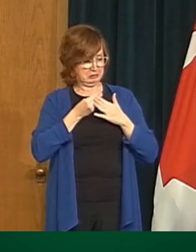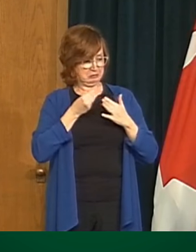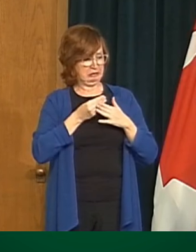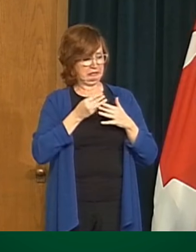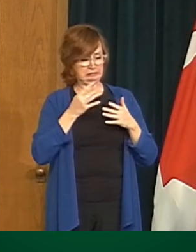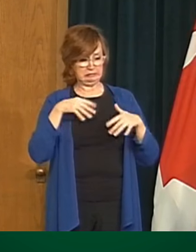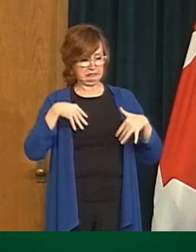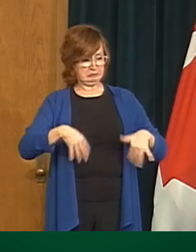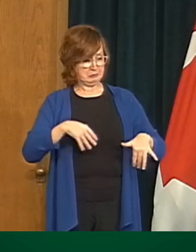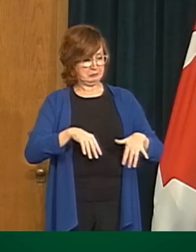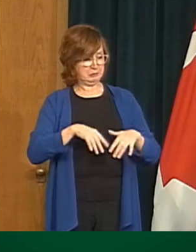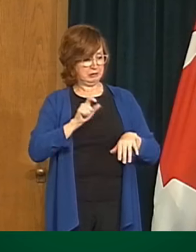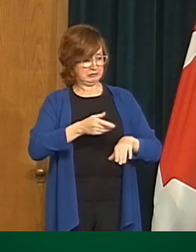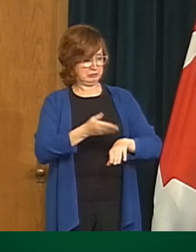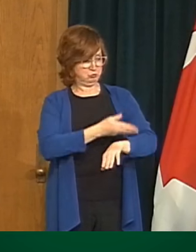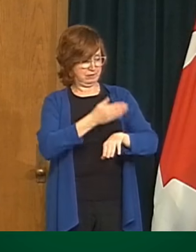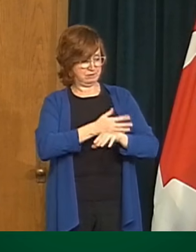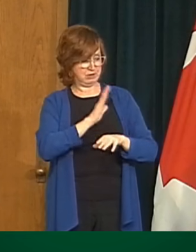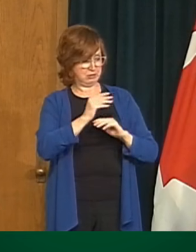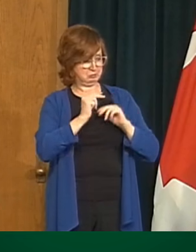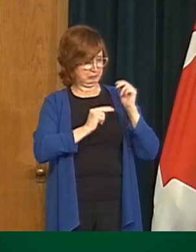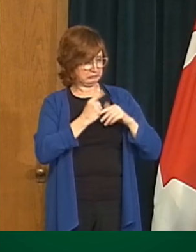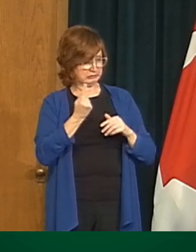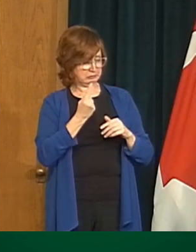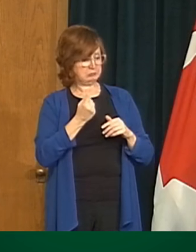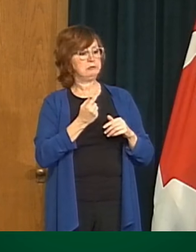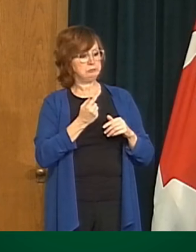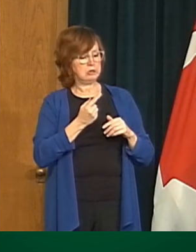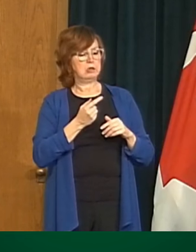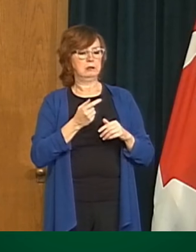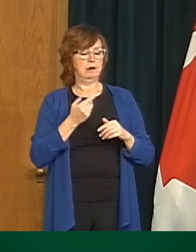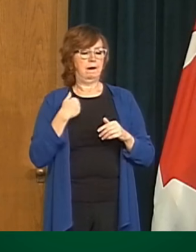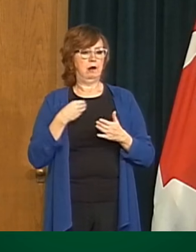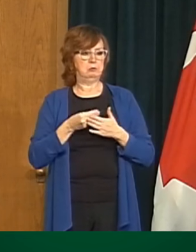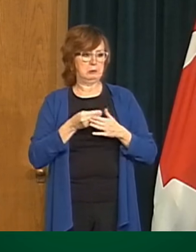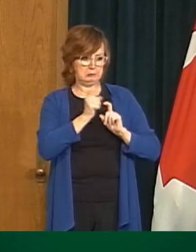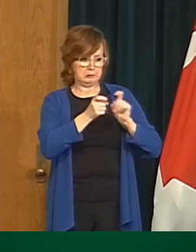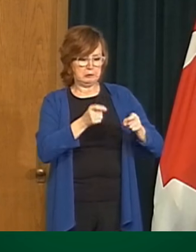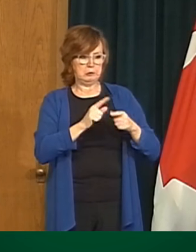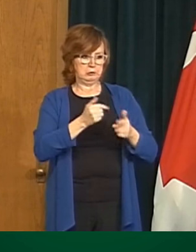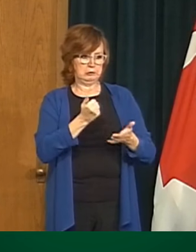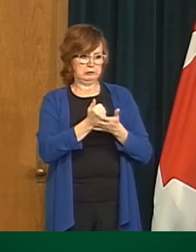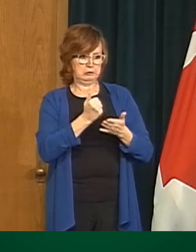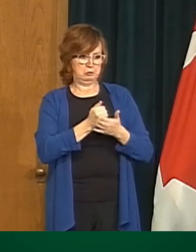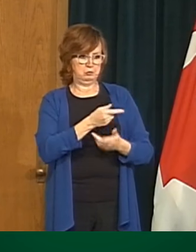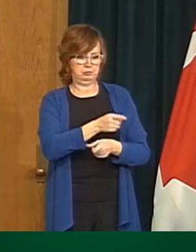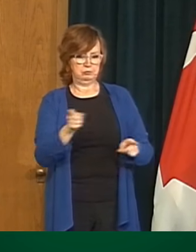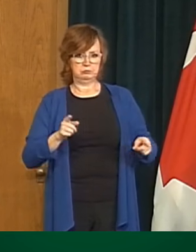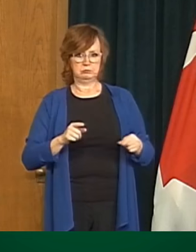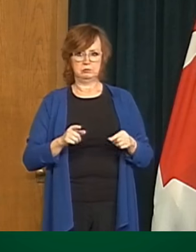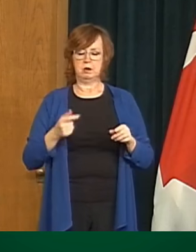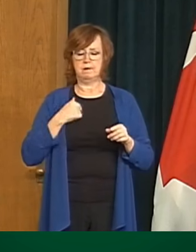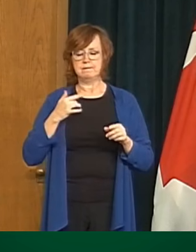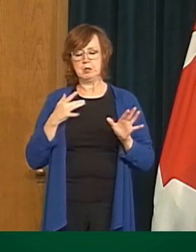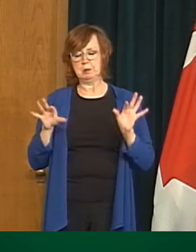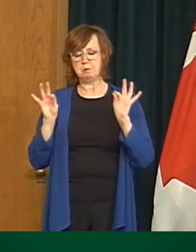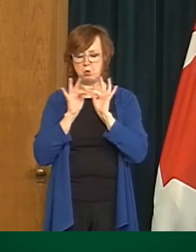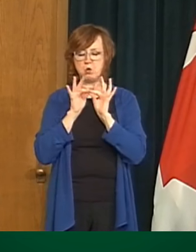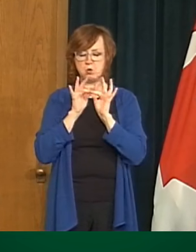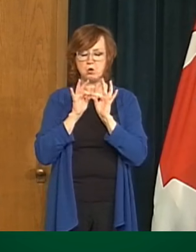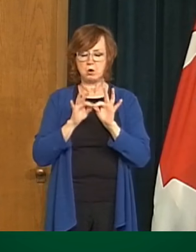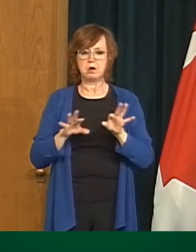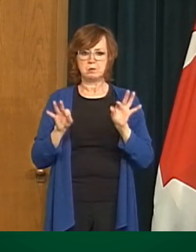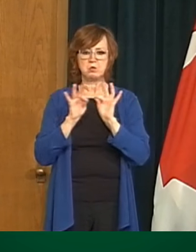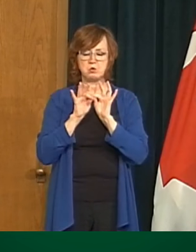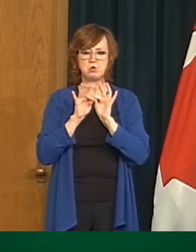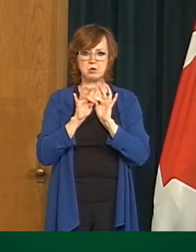very important to them. So I feel this is of vital importance as we try to enhance the economic